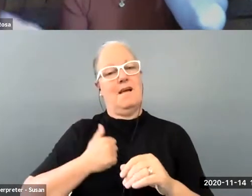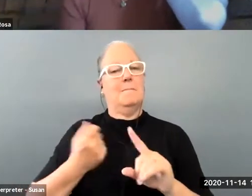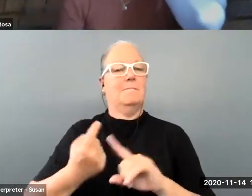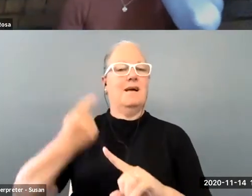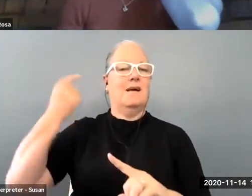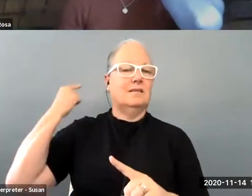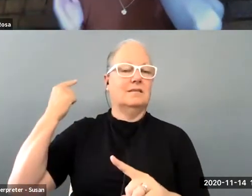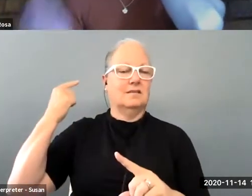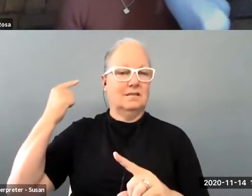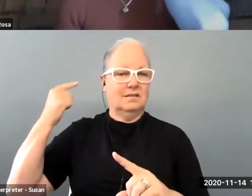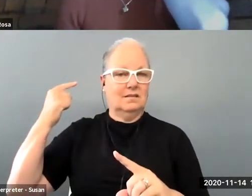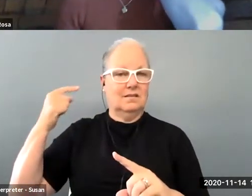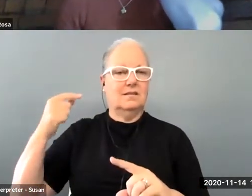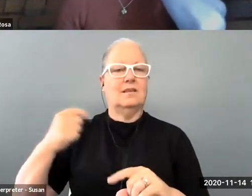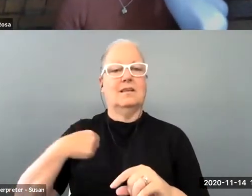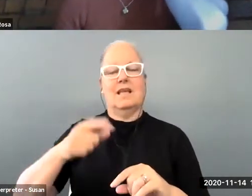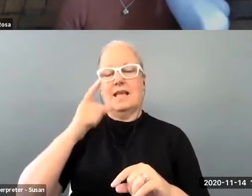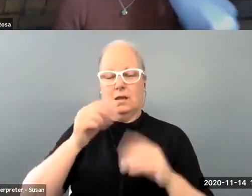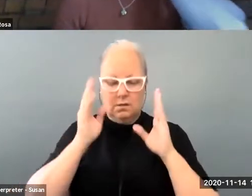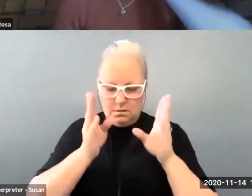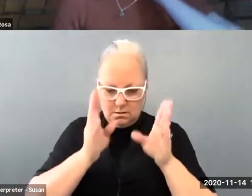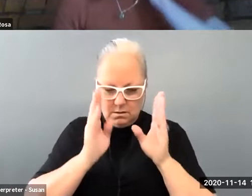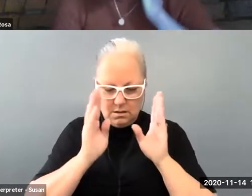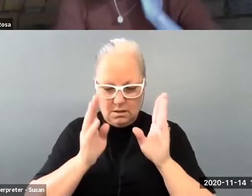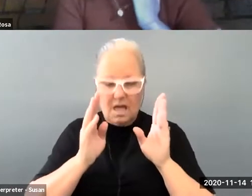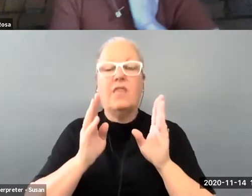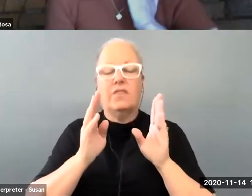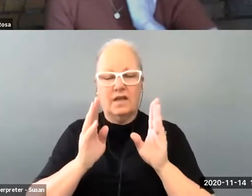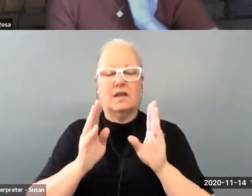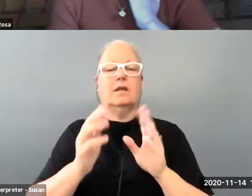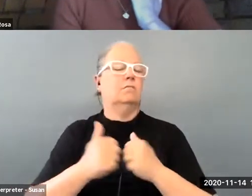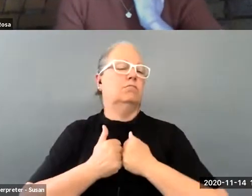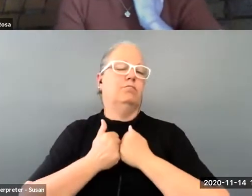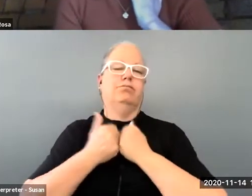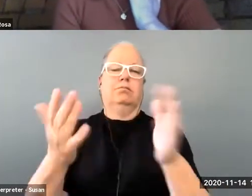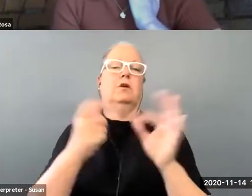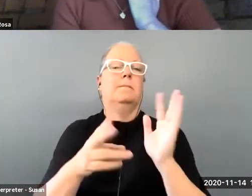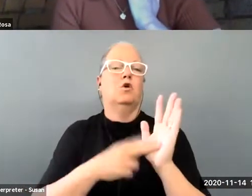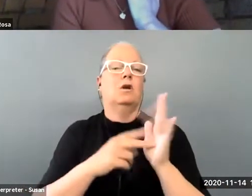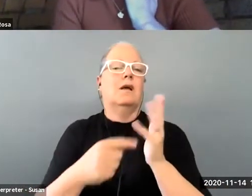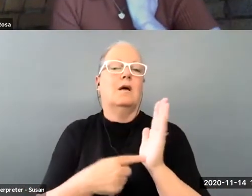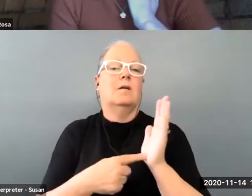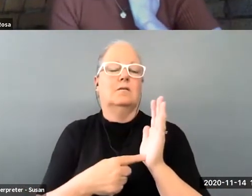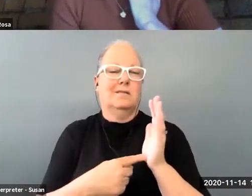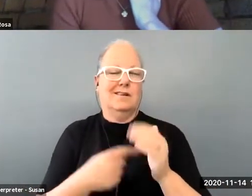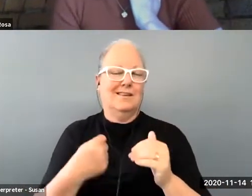going into just hyper focus and then kind of burning out. So I'm trying not to do that.